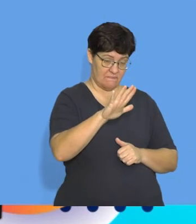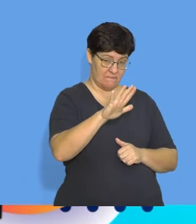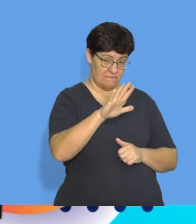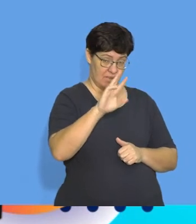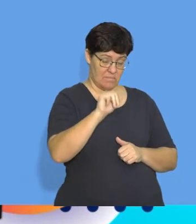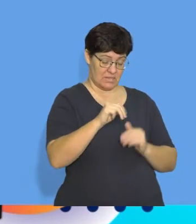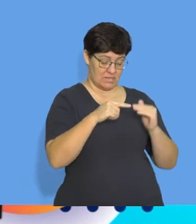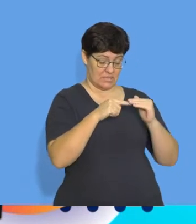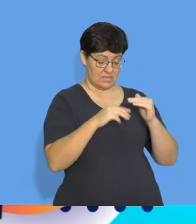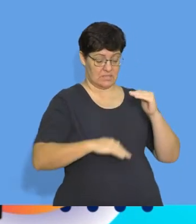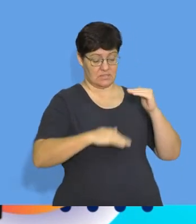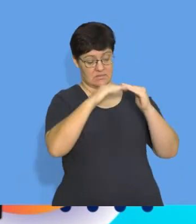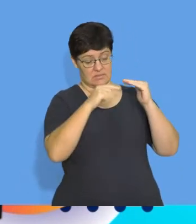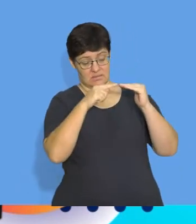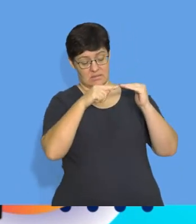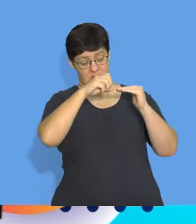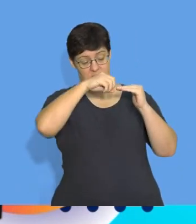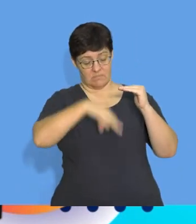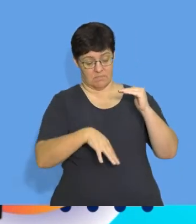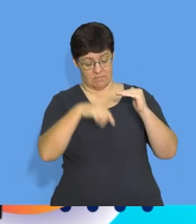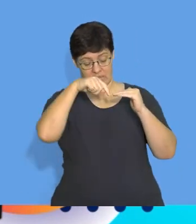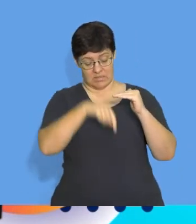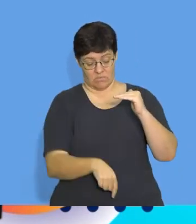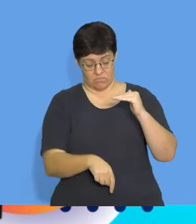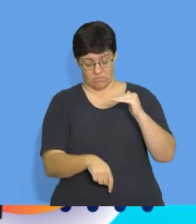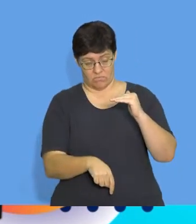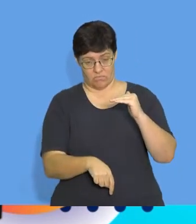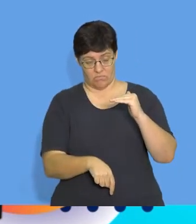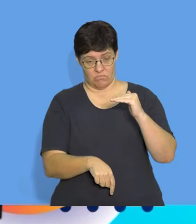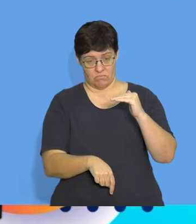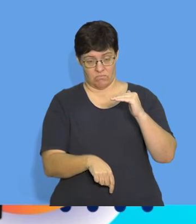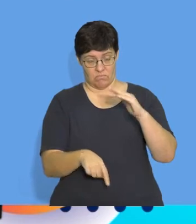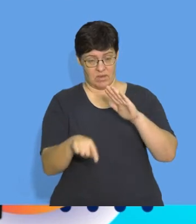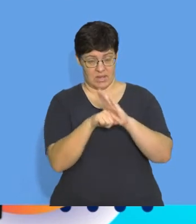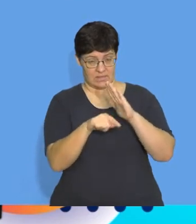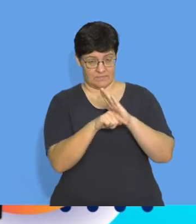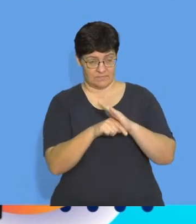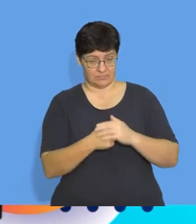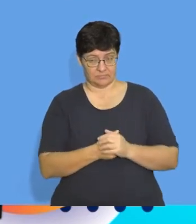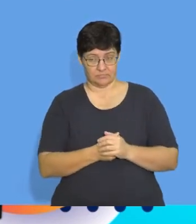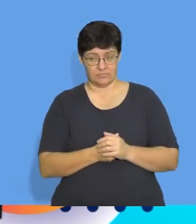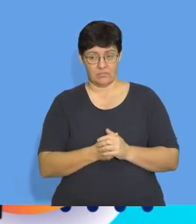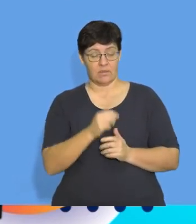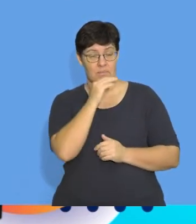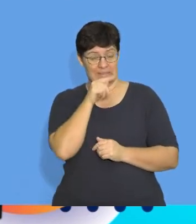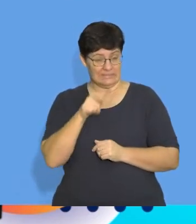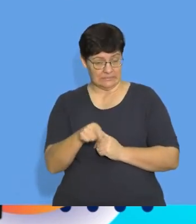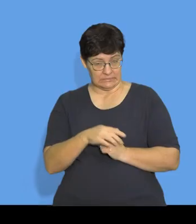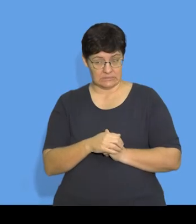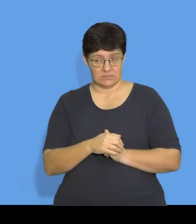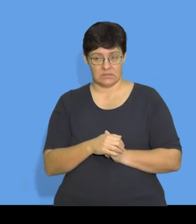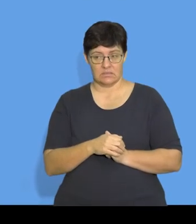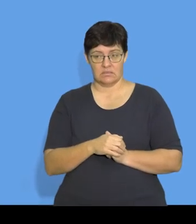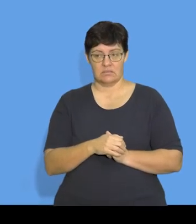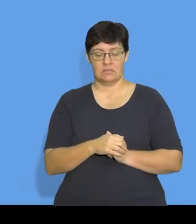ground. They said down is negative. That means this